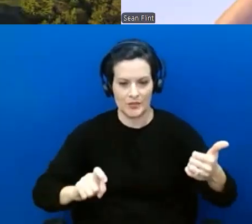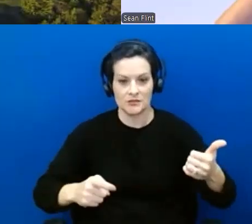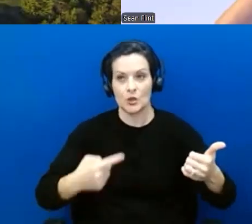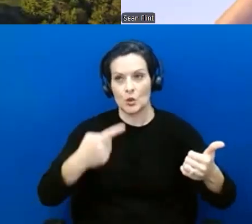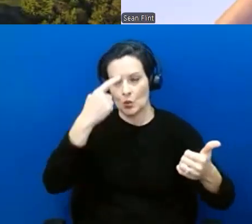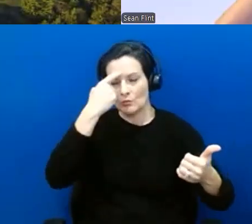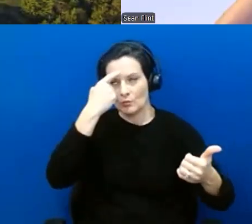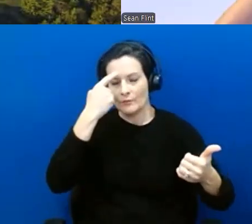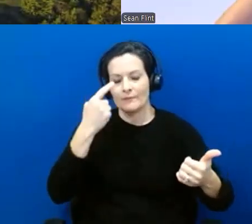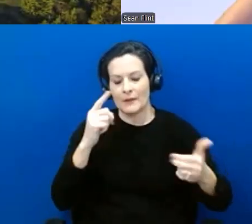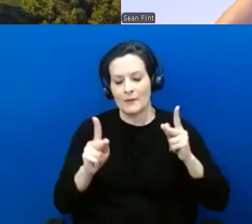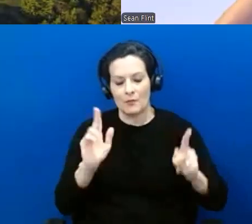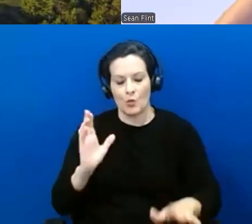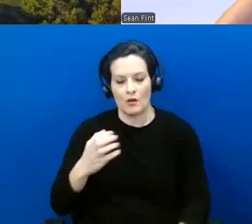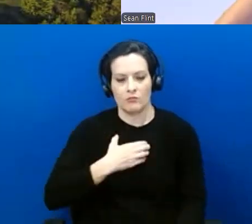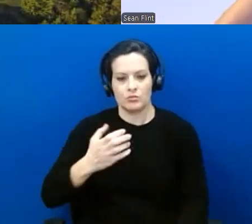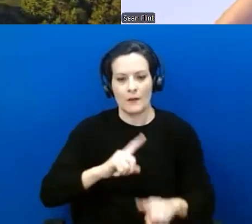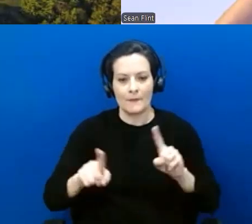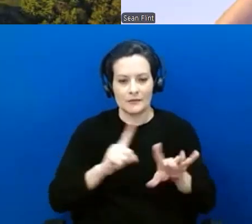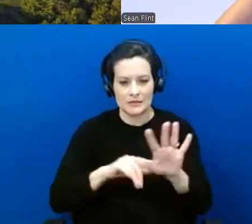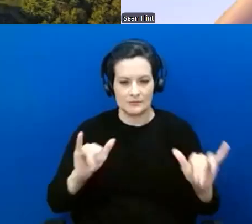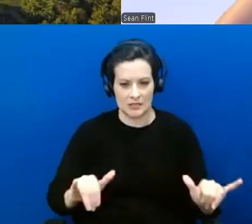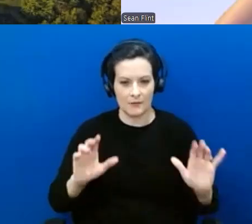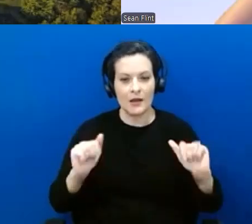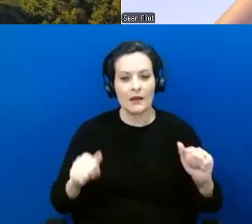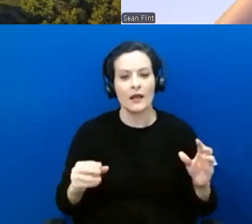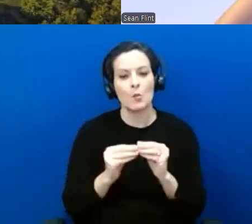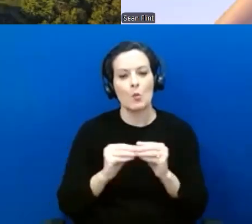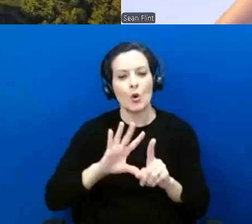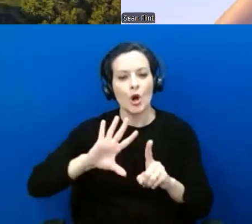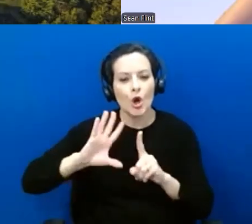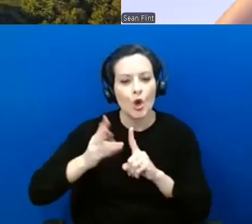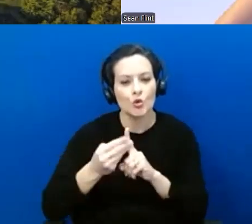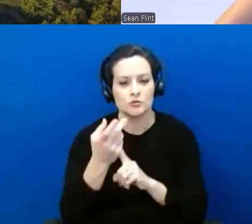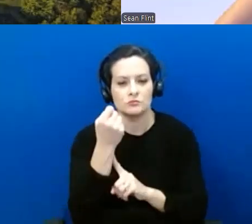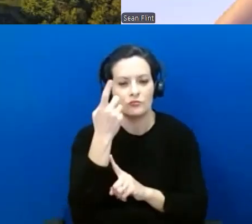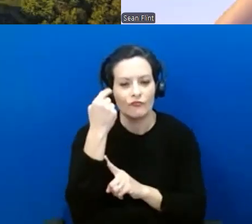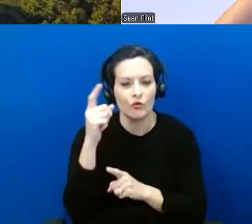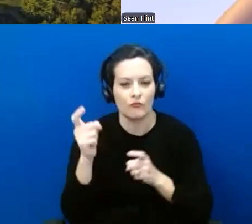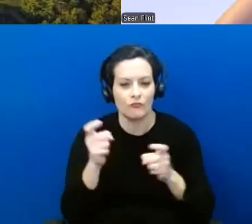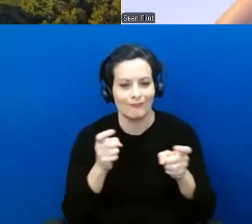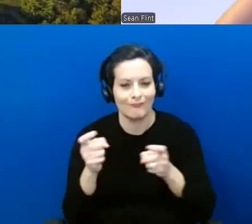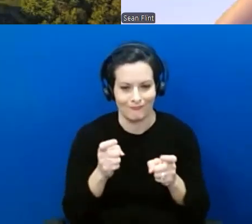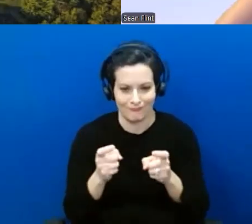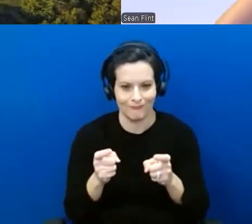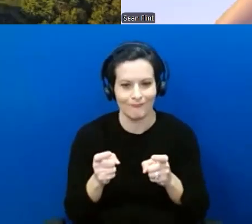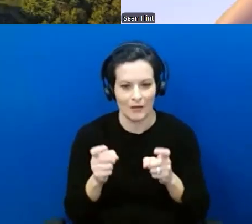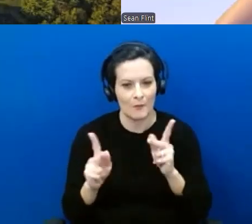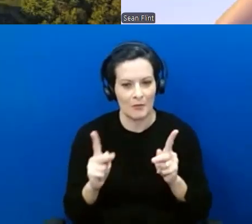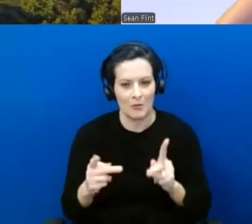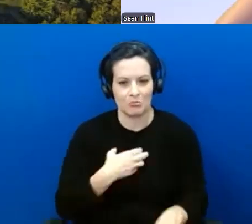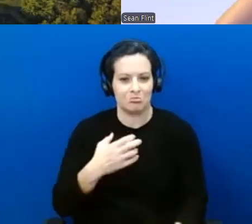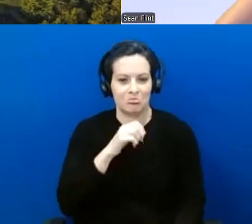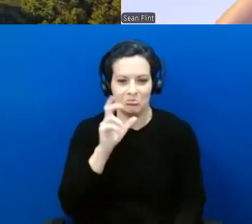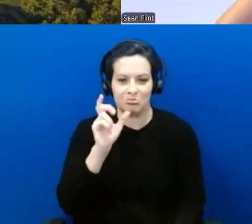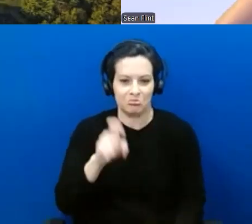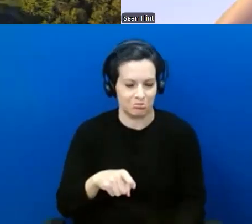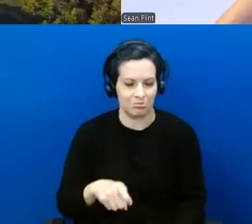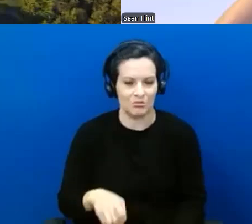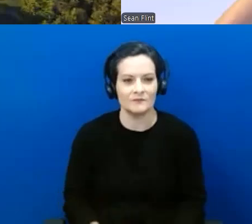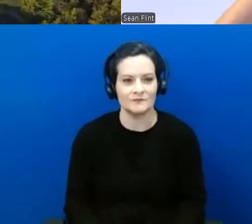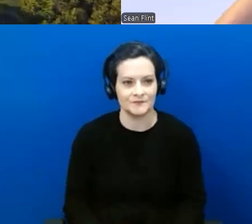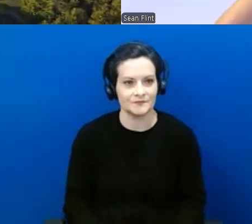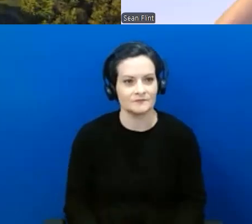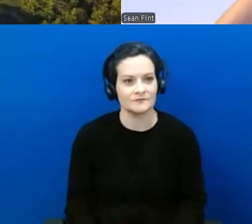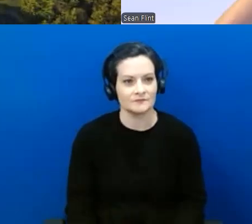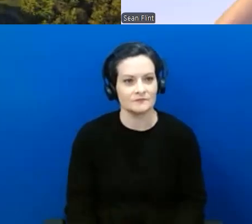it can also be an opportunity to build a better culture of forest management so that we don't get the blowback in the first place. And I have